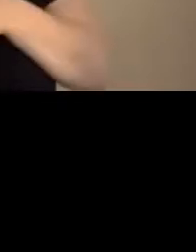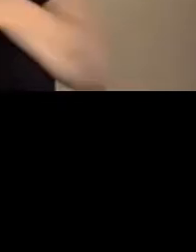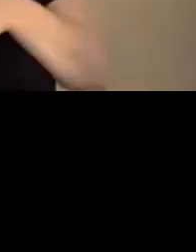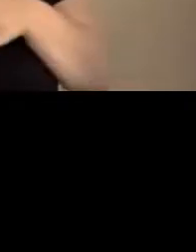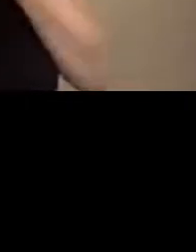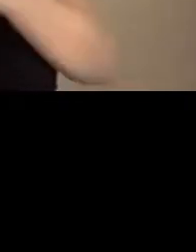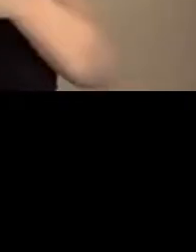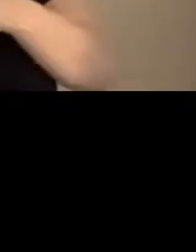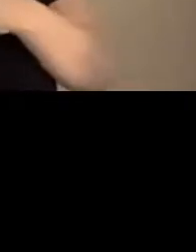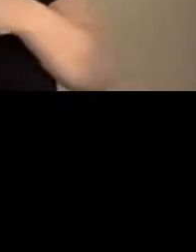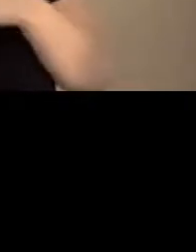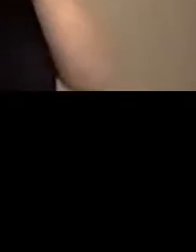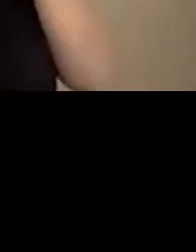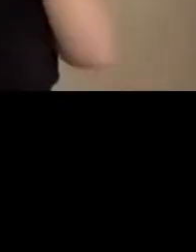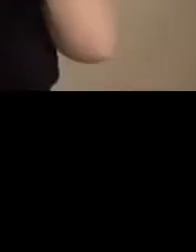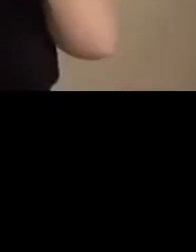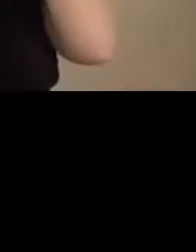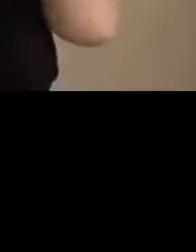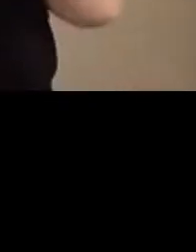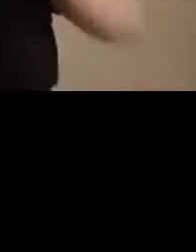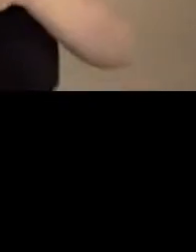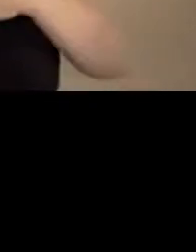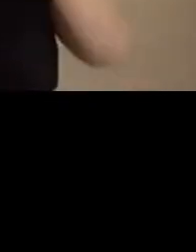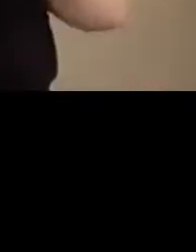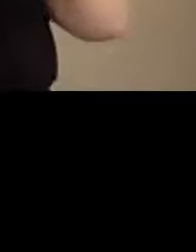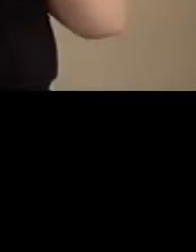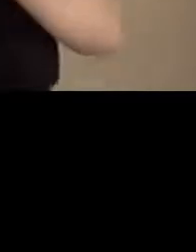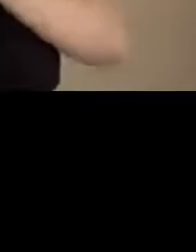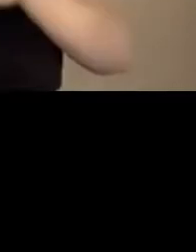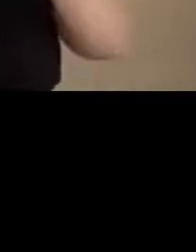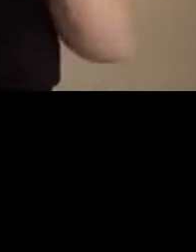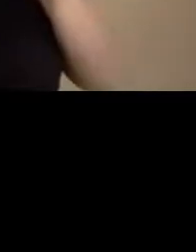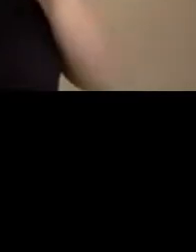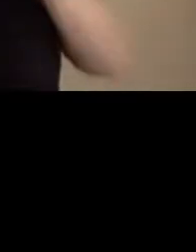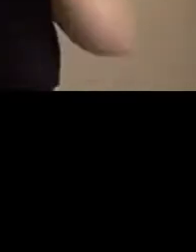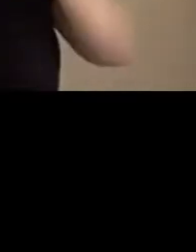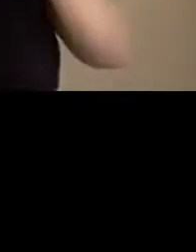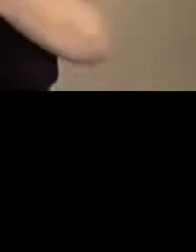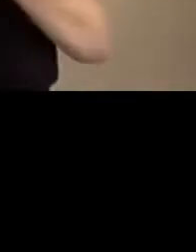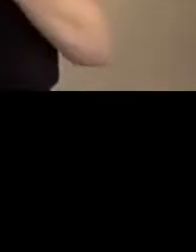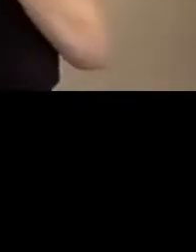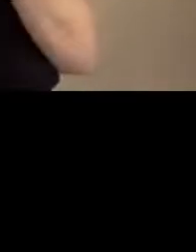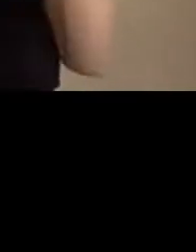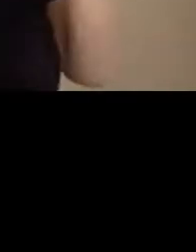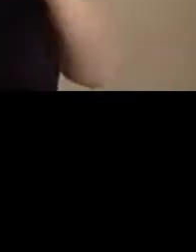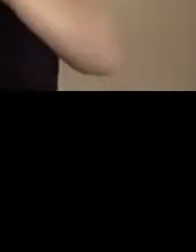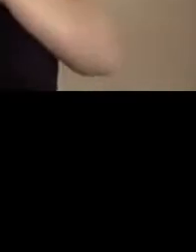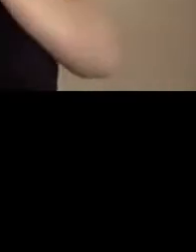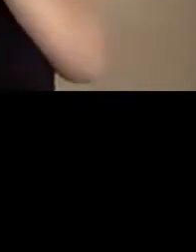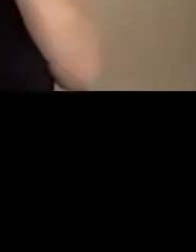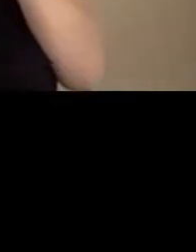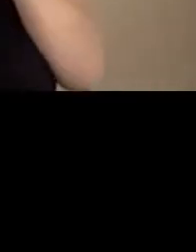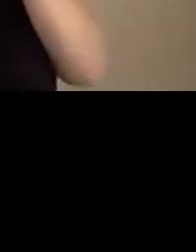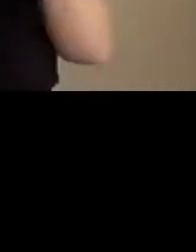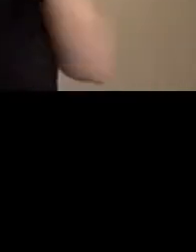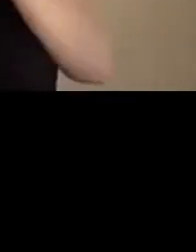with shortish dark brown hair, and I'm in my home in Leeds with blue walls, books and pictures behind me. We have a